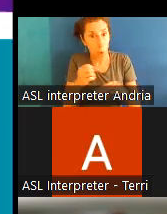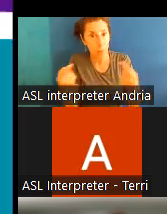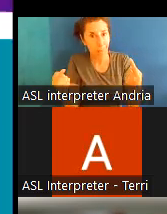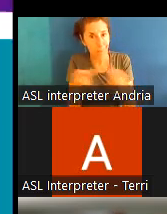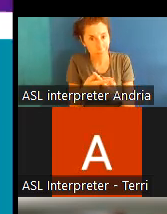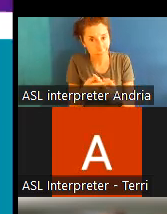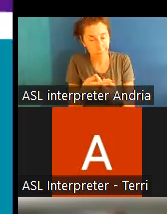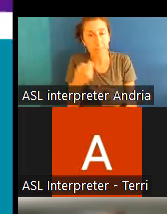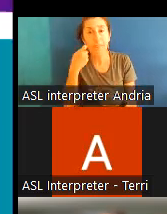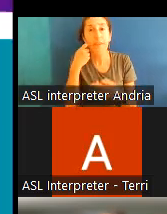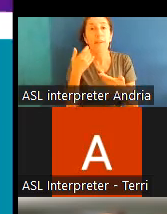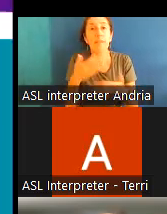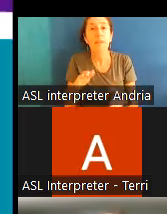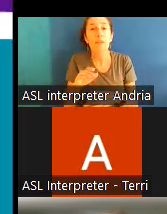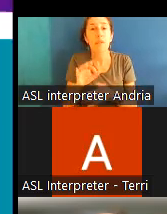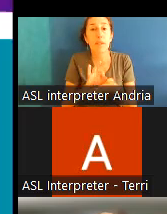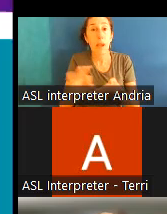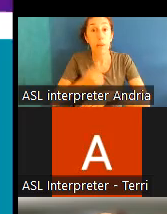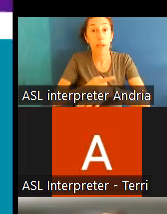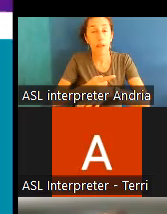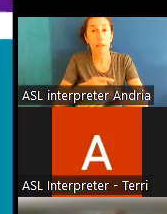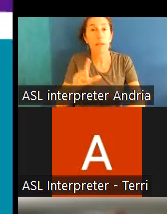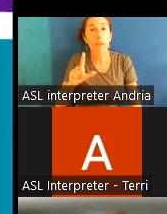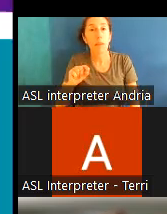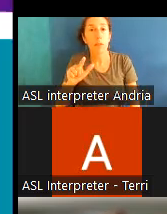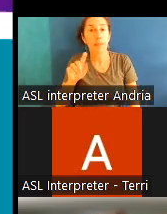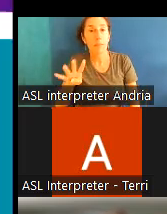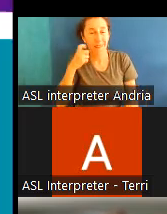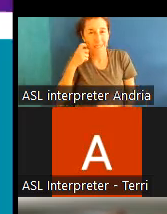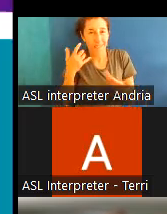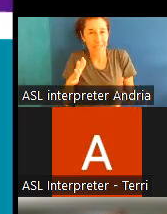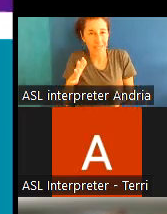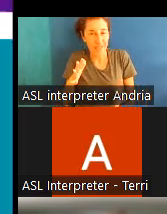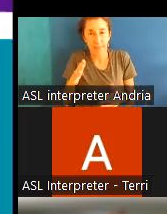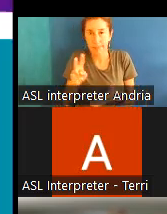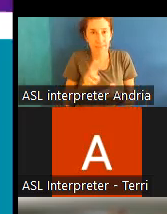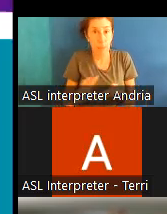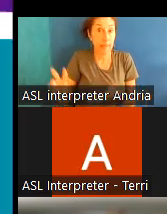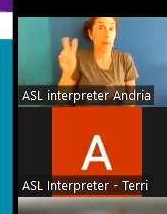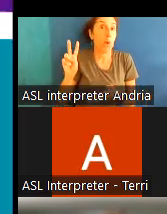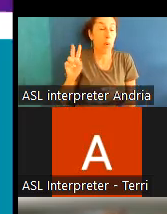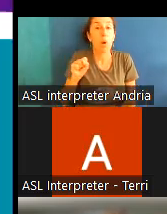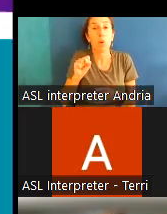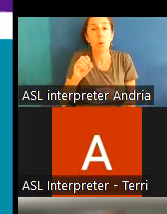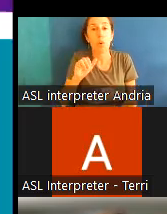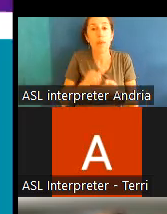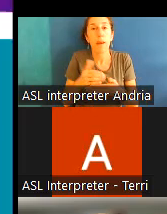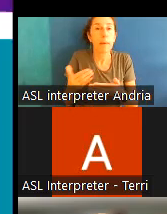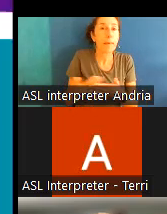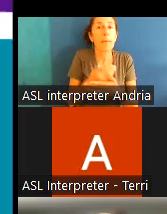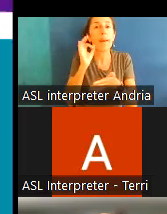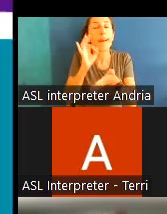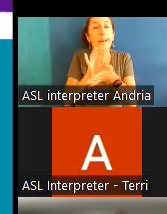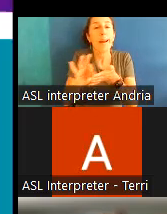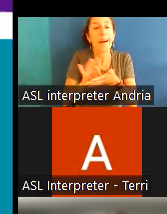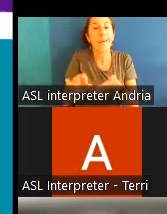2024. I am going to be very curious. Of course, last year when I did this in training in September